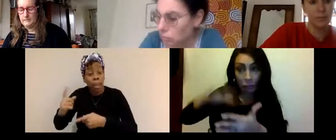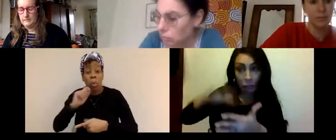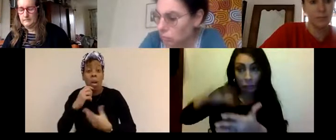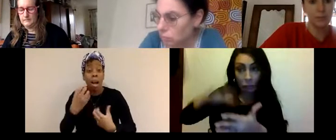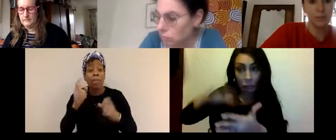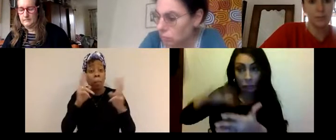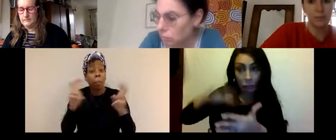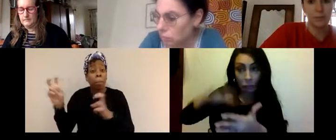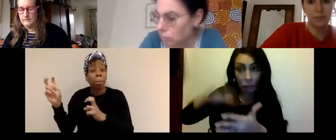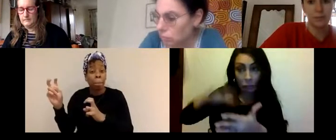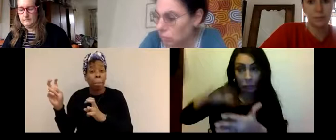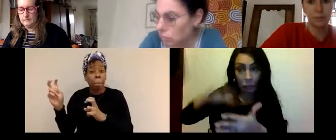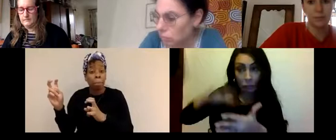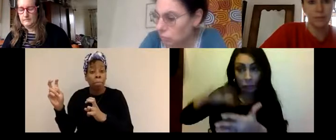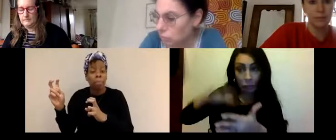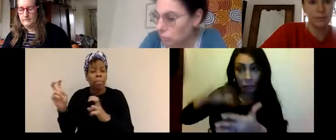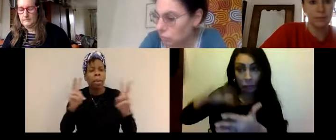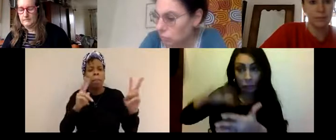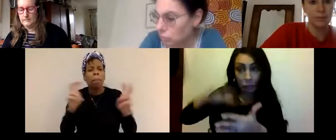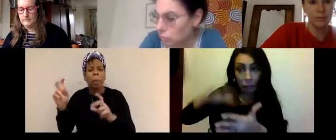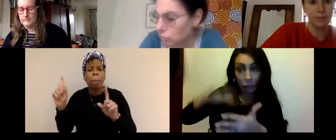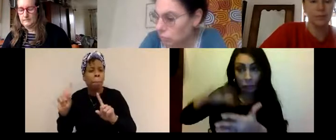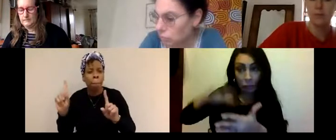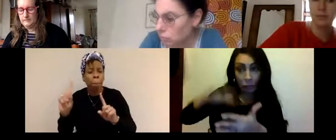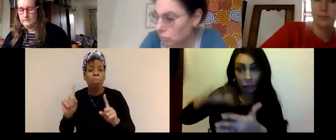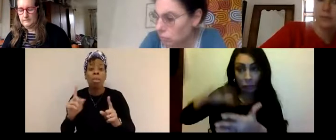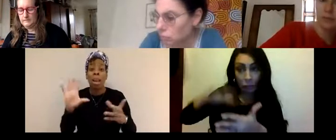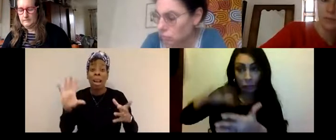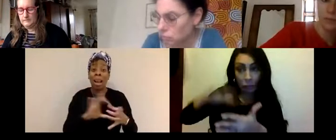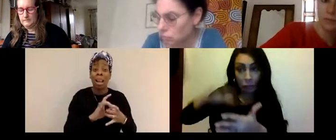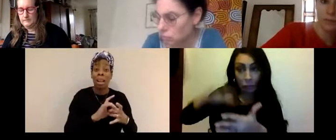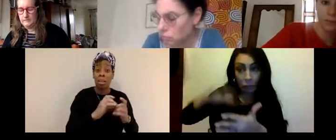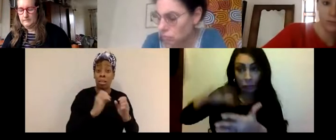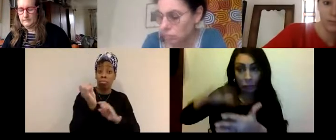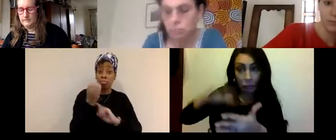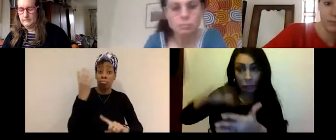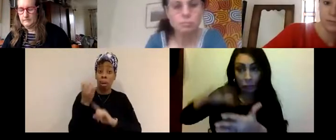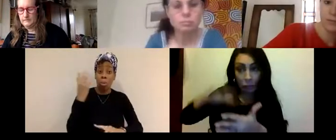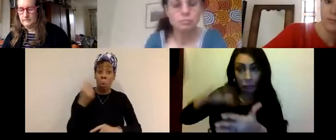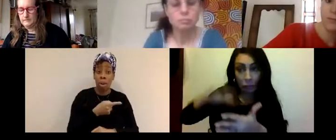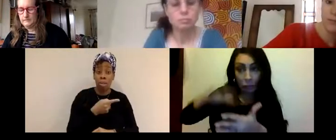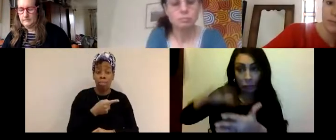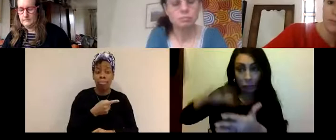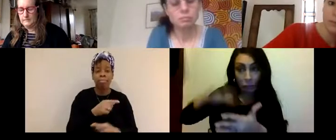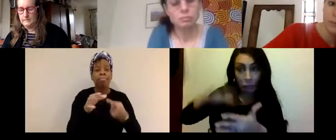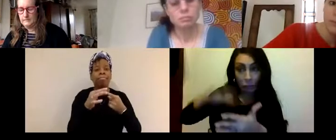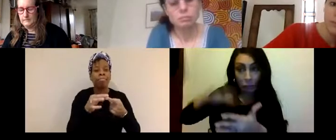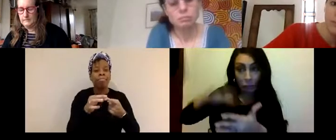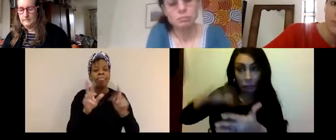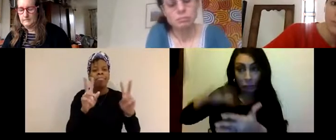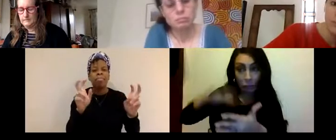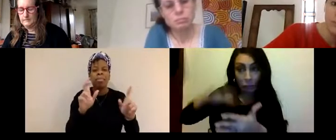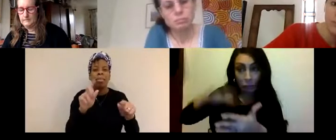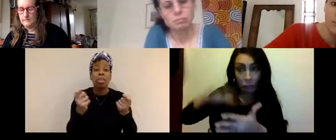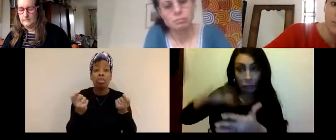based on part of the structure of the presentation that we just saw. So start with ideas around control, and then